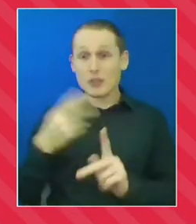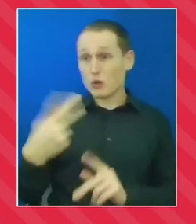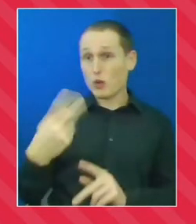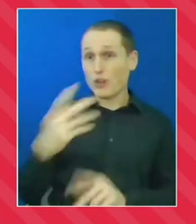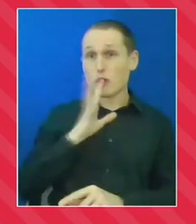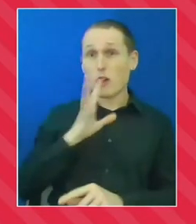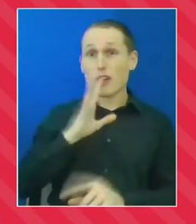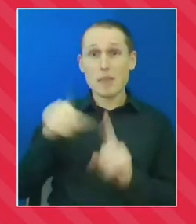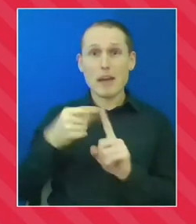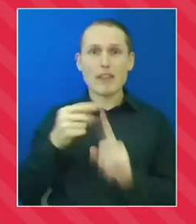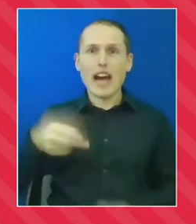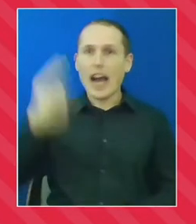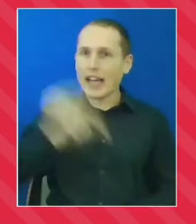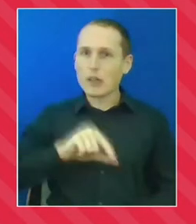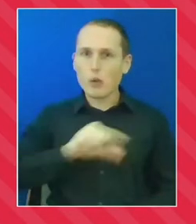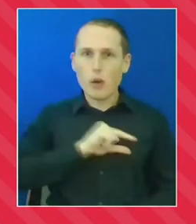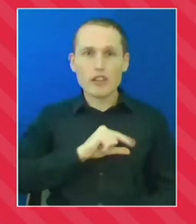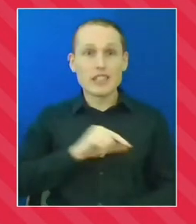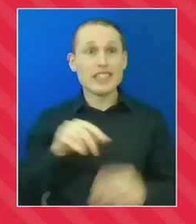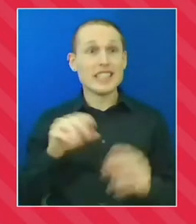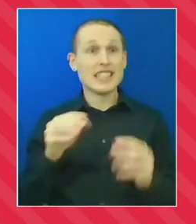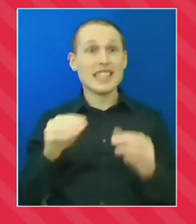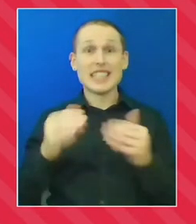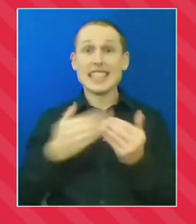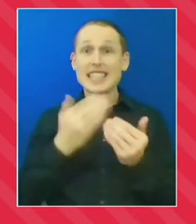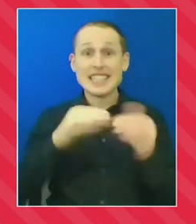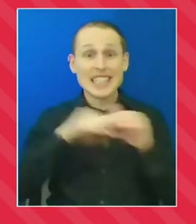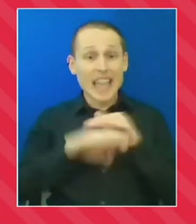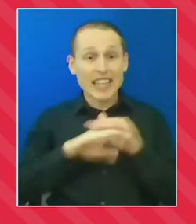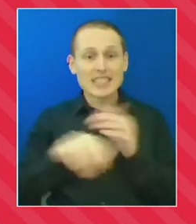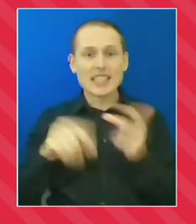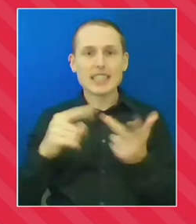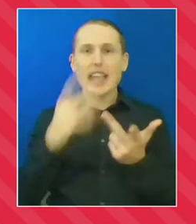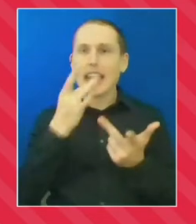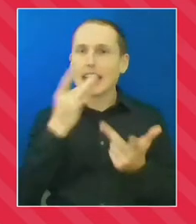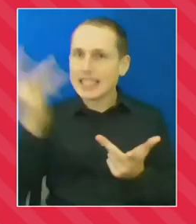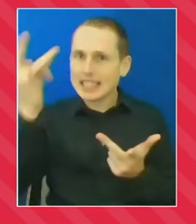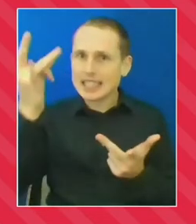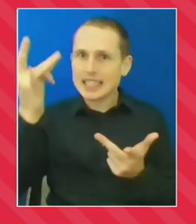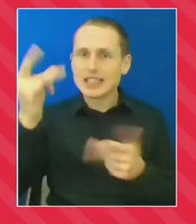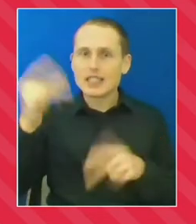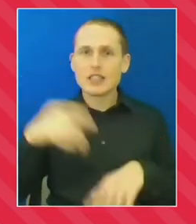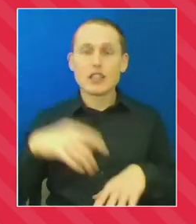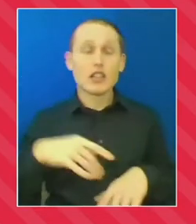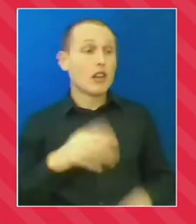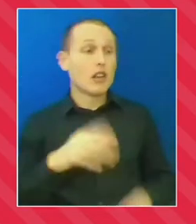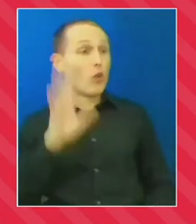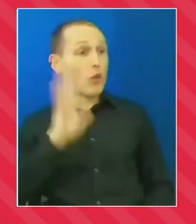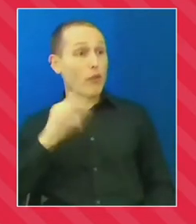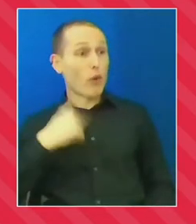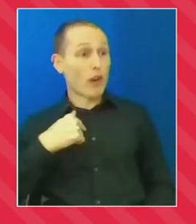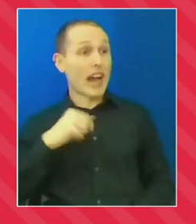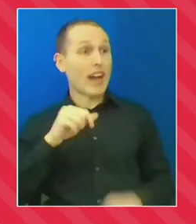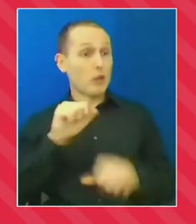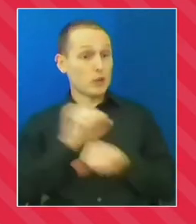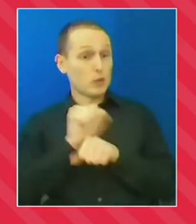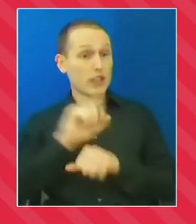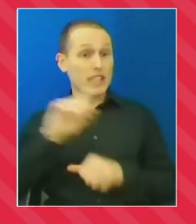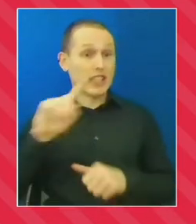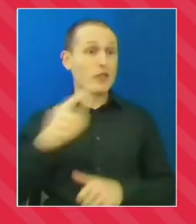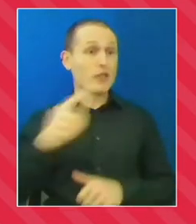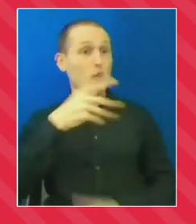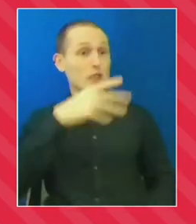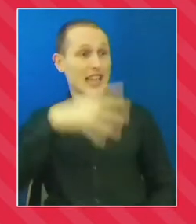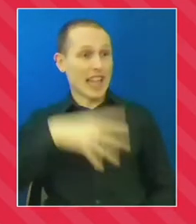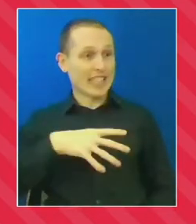convenient, and incredibly delicious. Mm-hmm. But what we talked about during my years as First Lady is that you can